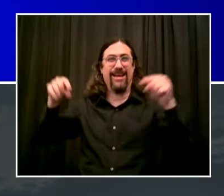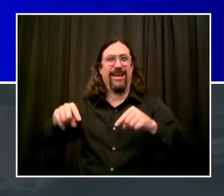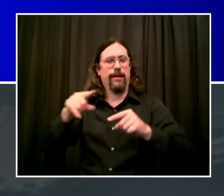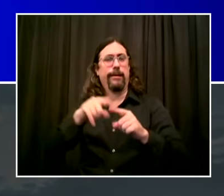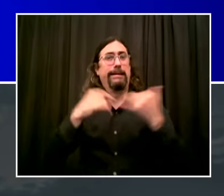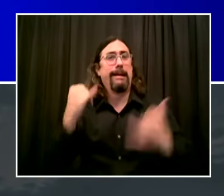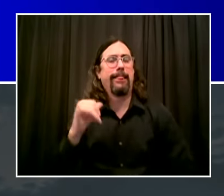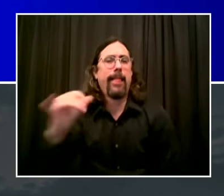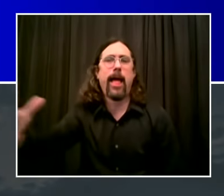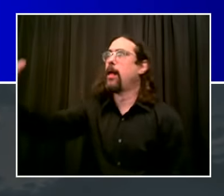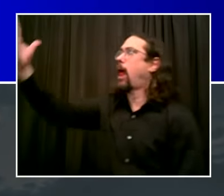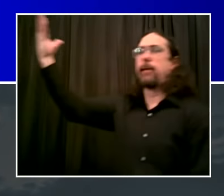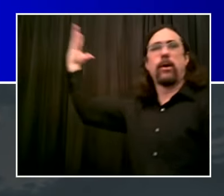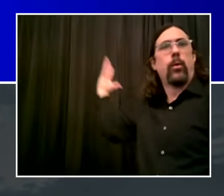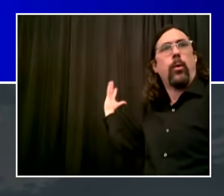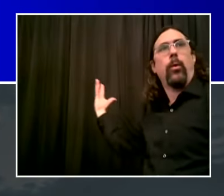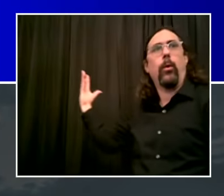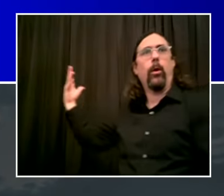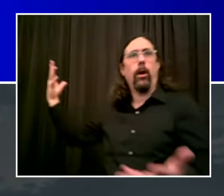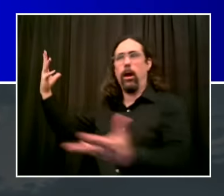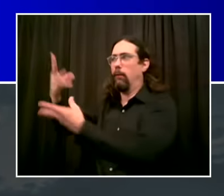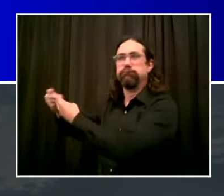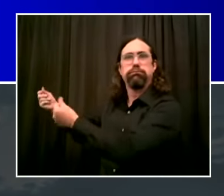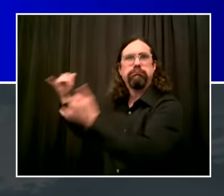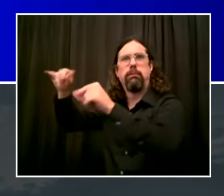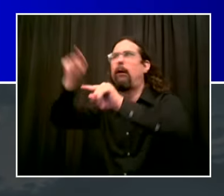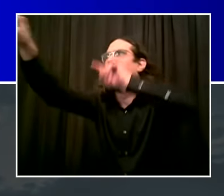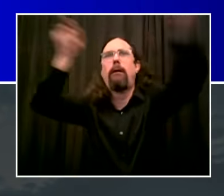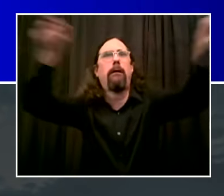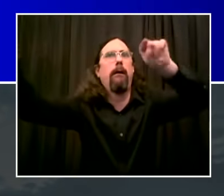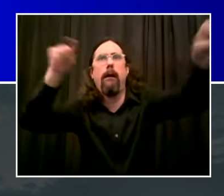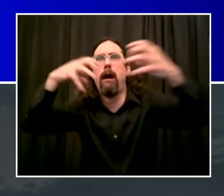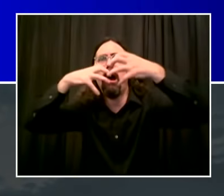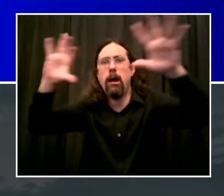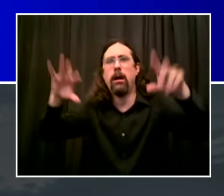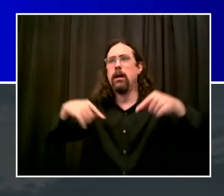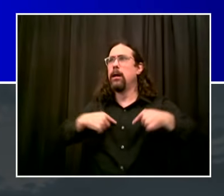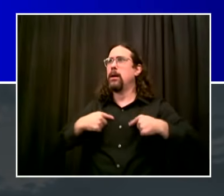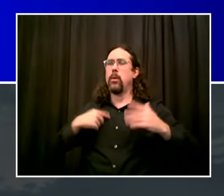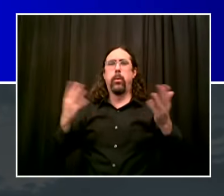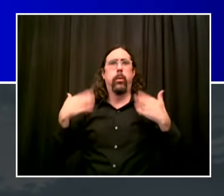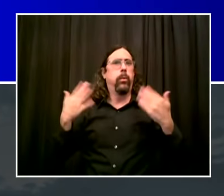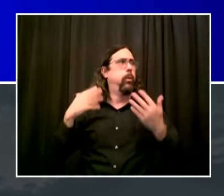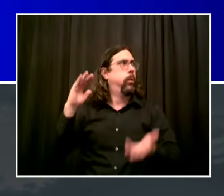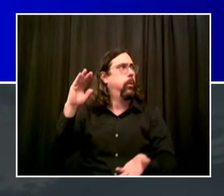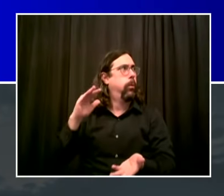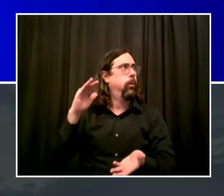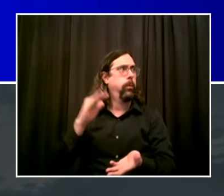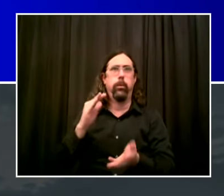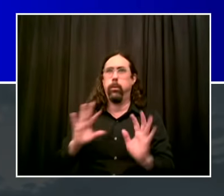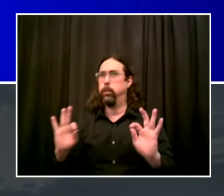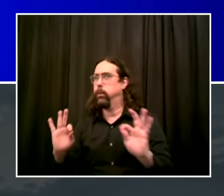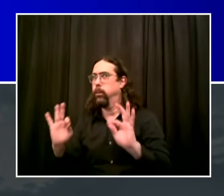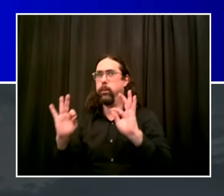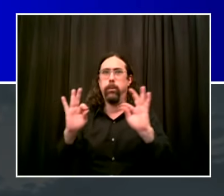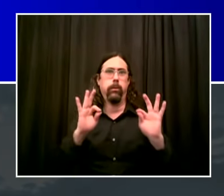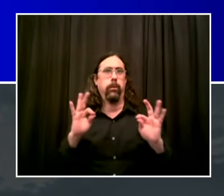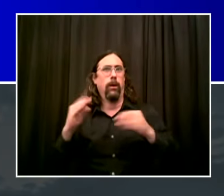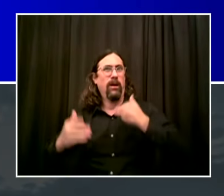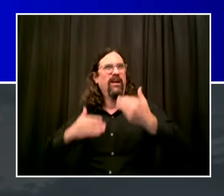The heroic efforts of New Yorkers fighting back this disease have made this possible. So, phase